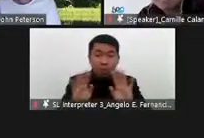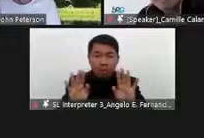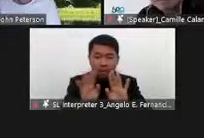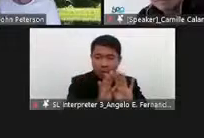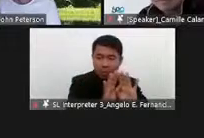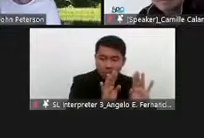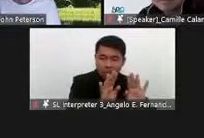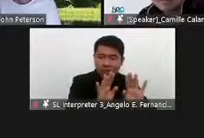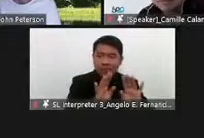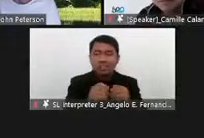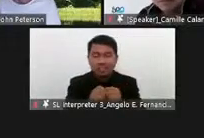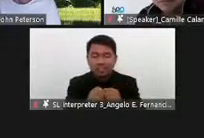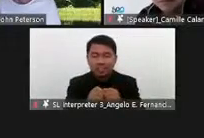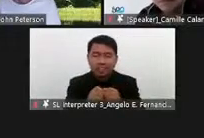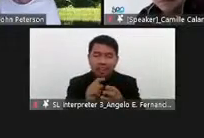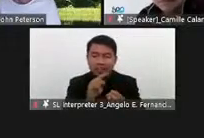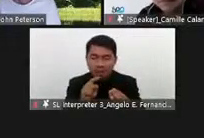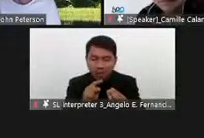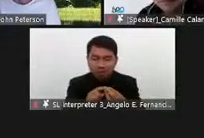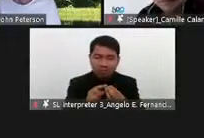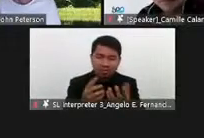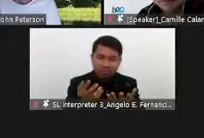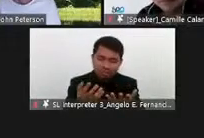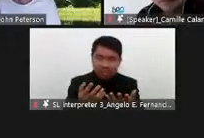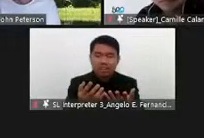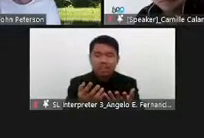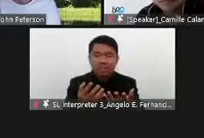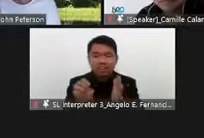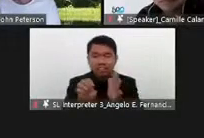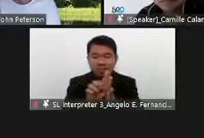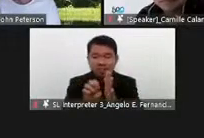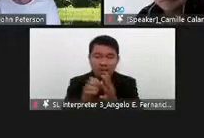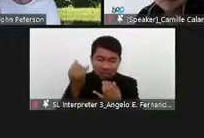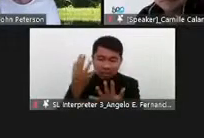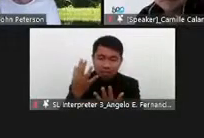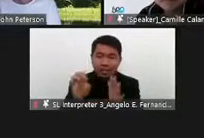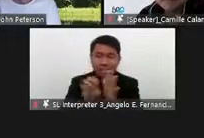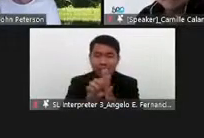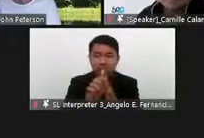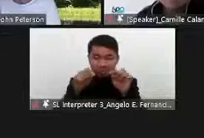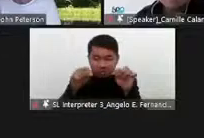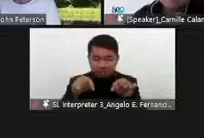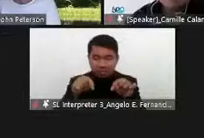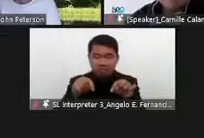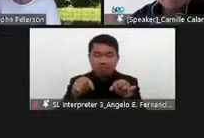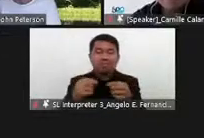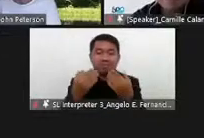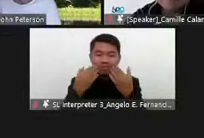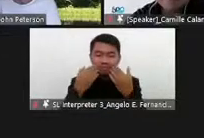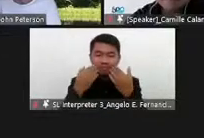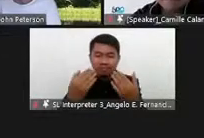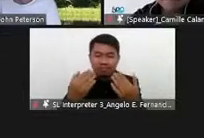of information dissemination in conferences such as this. So thanks, everyone.